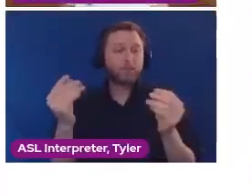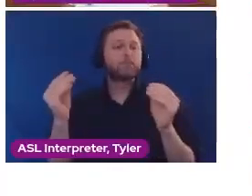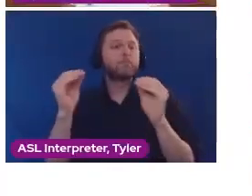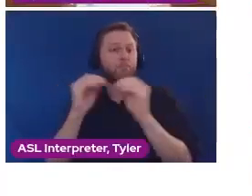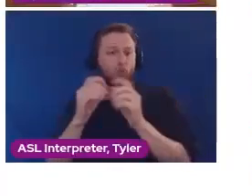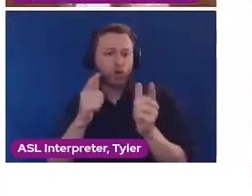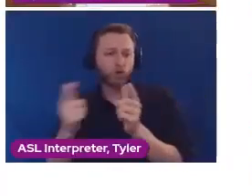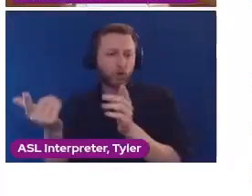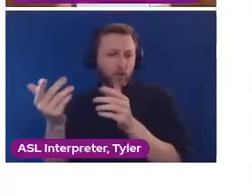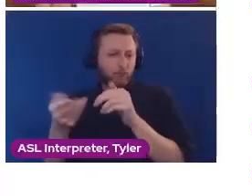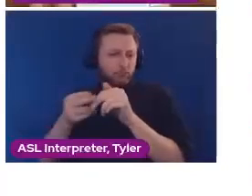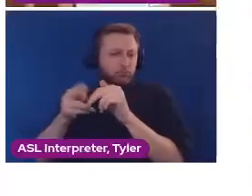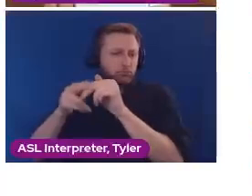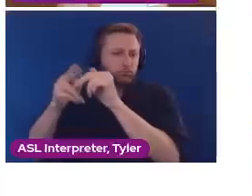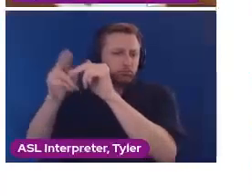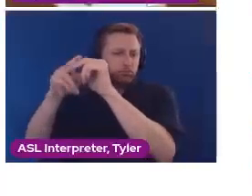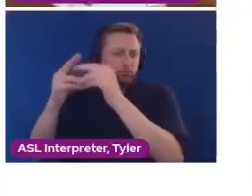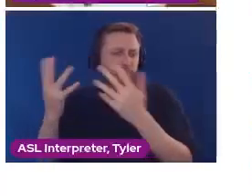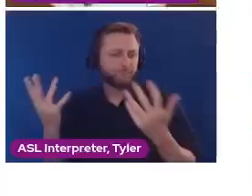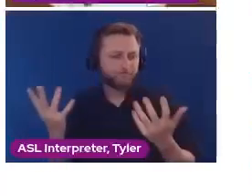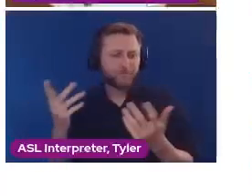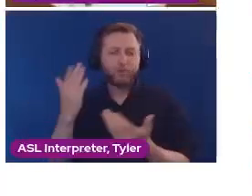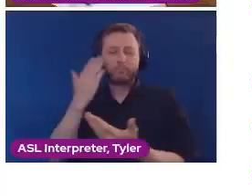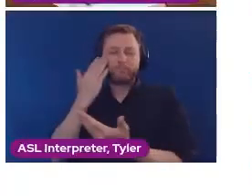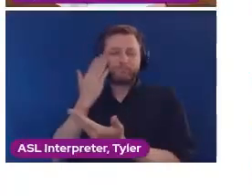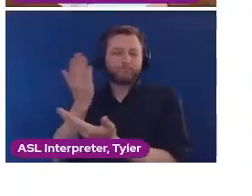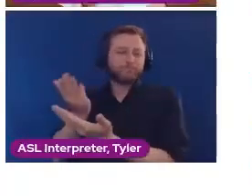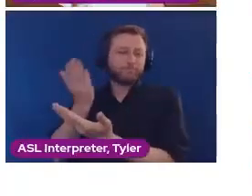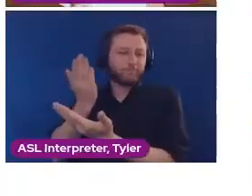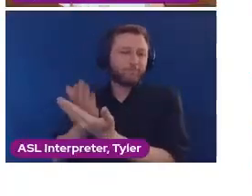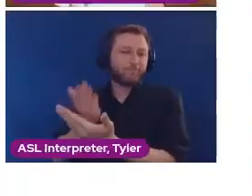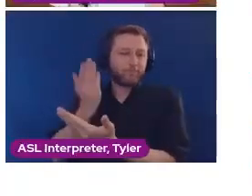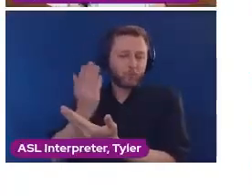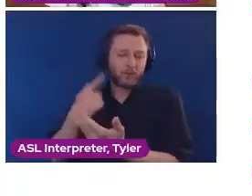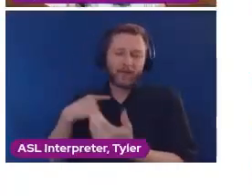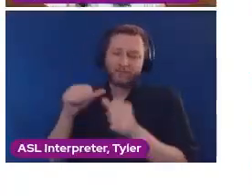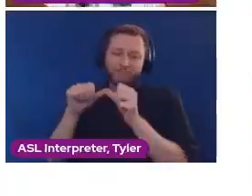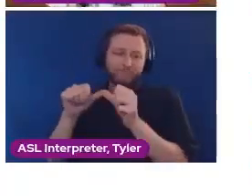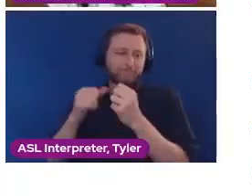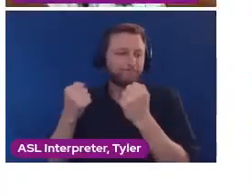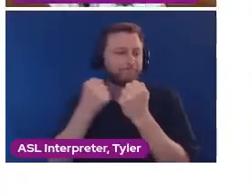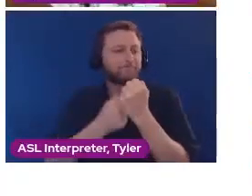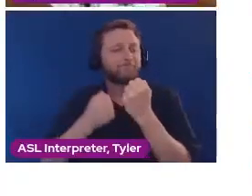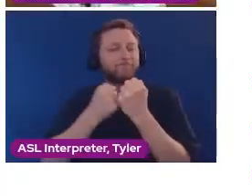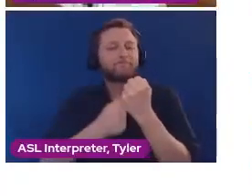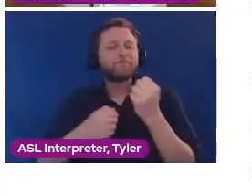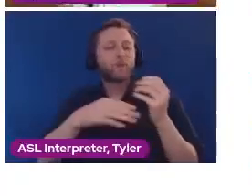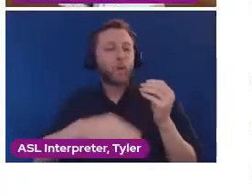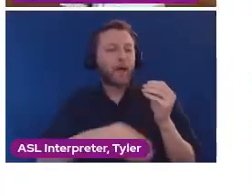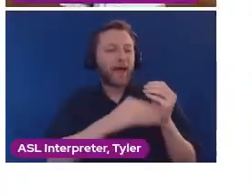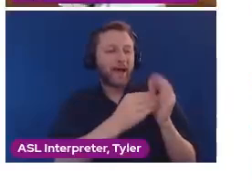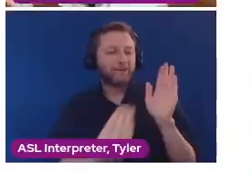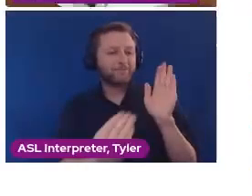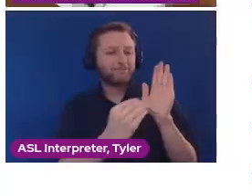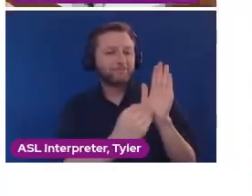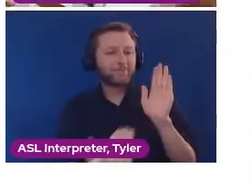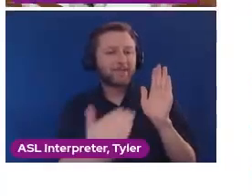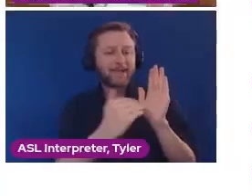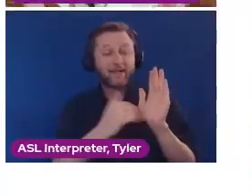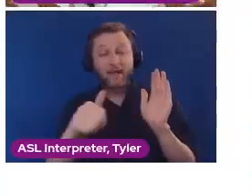stop fighting until that and several other provisions are able to be passed as well. And we can